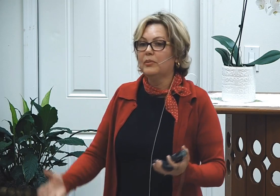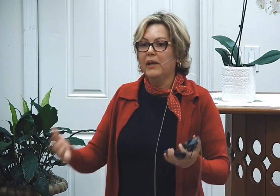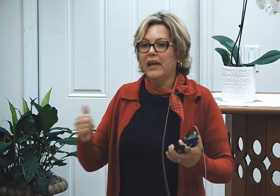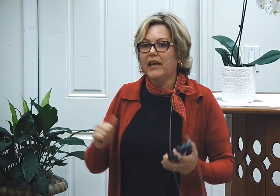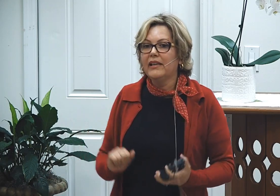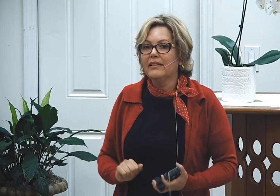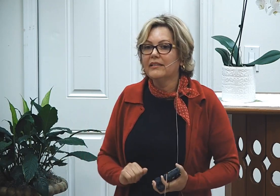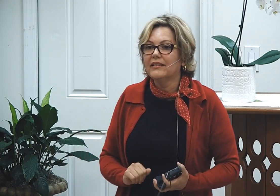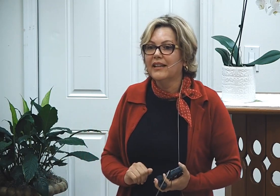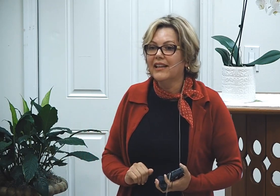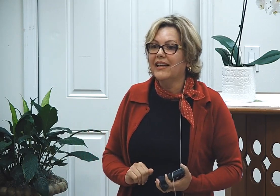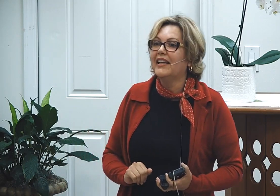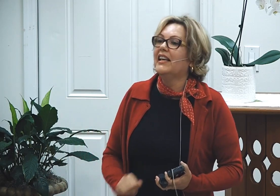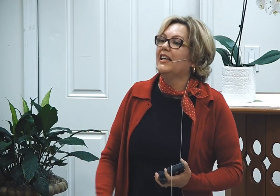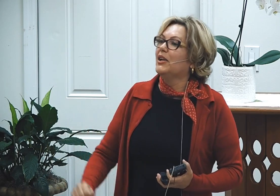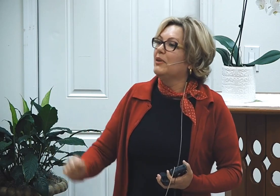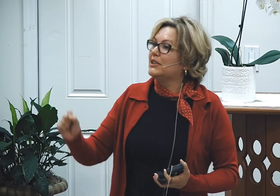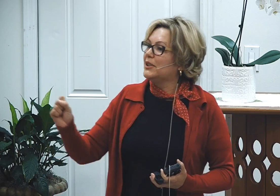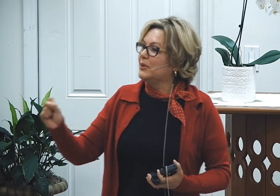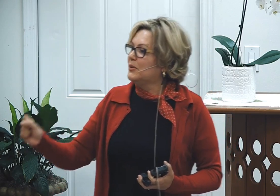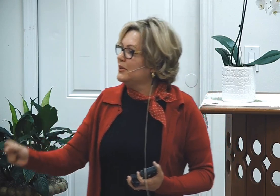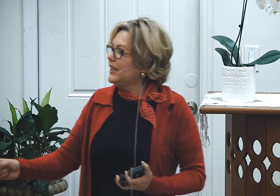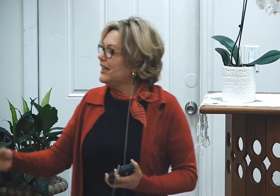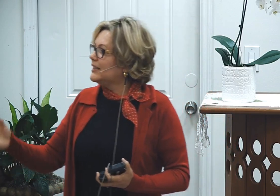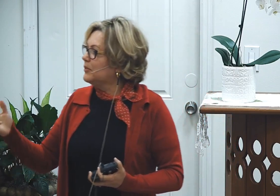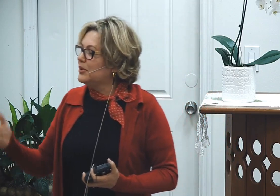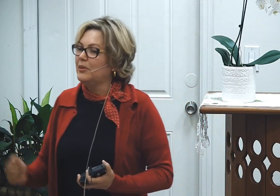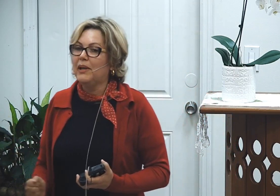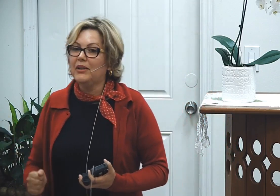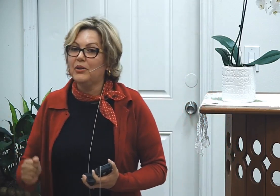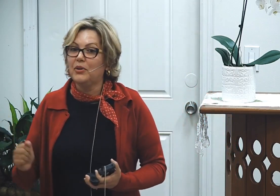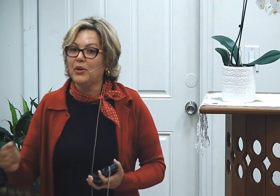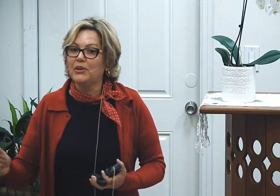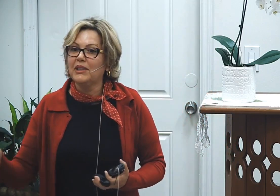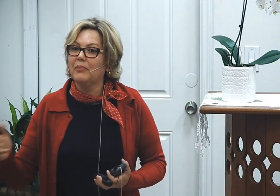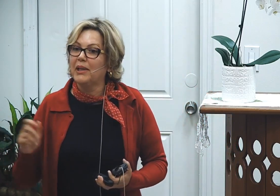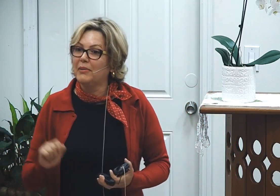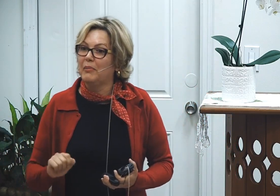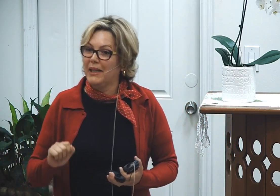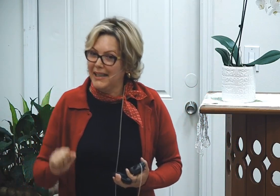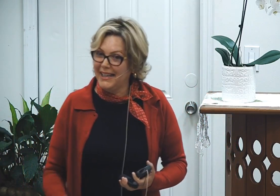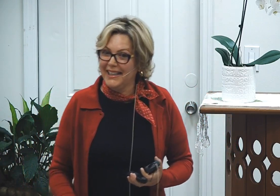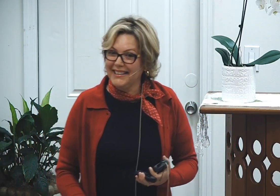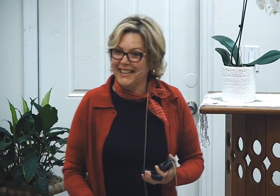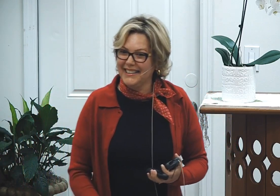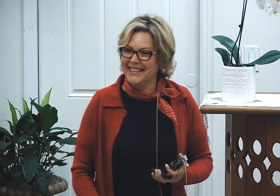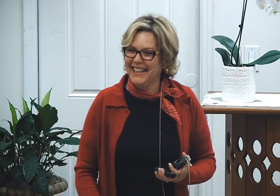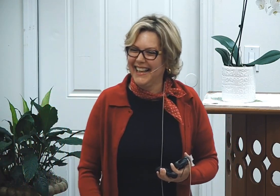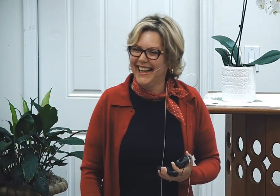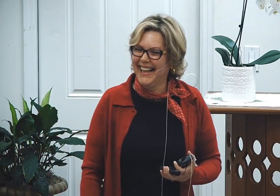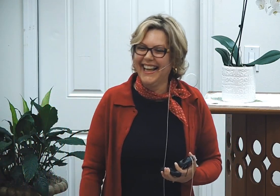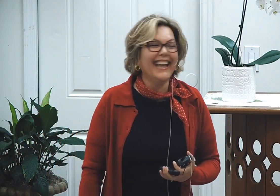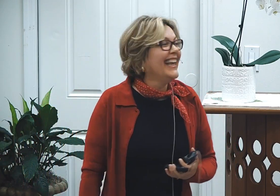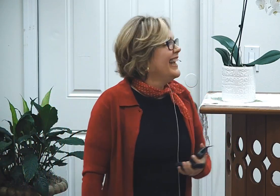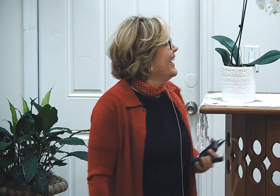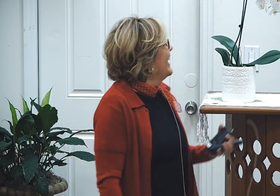can't fish them because they're already dead. Very well. So the second and third trumpets, everybody